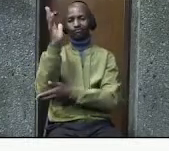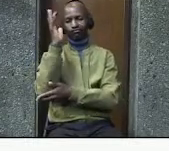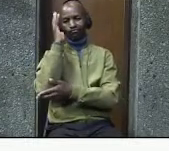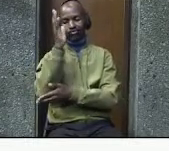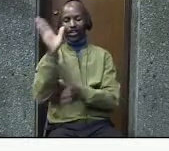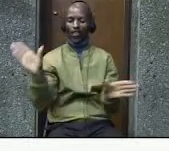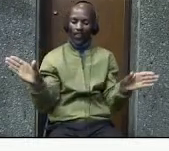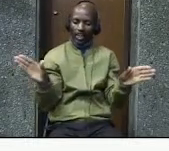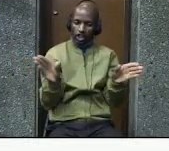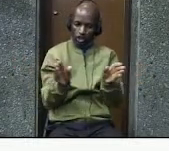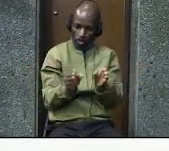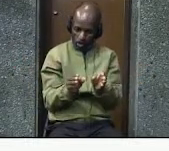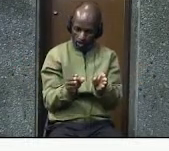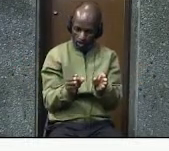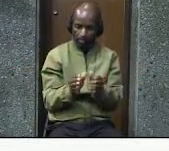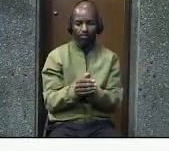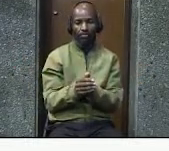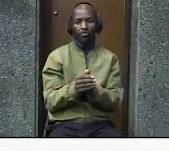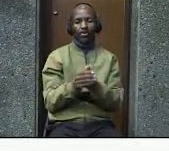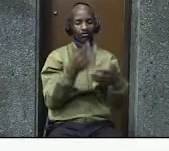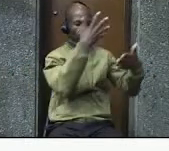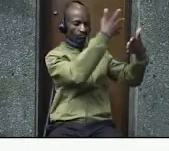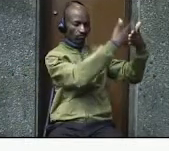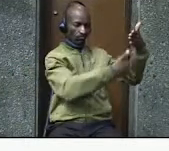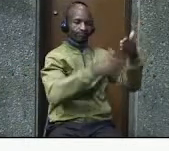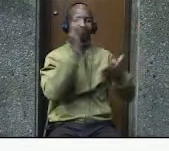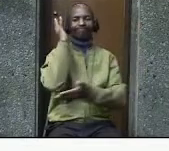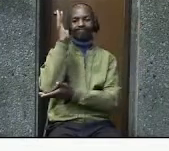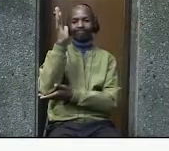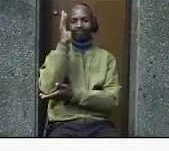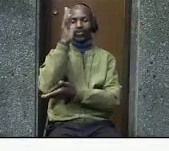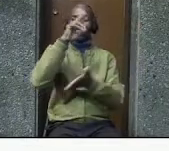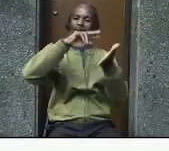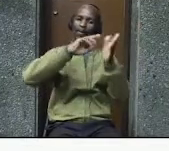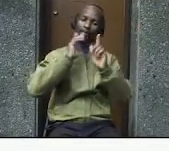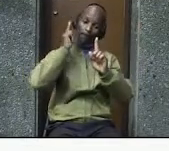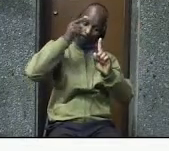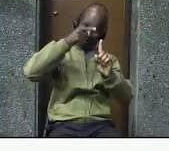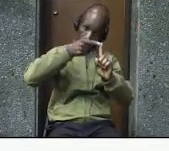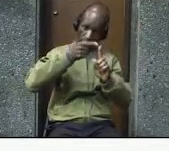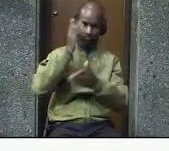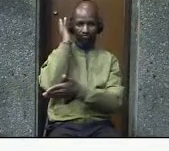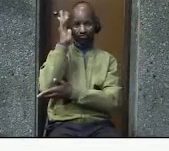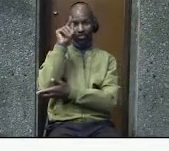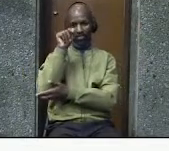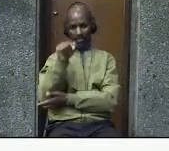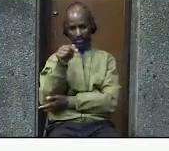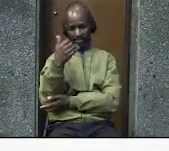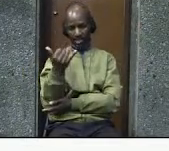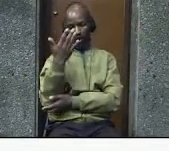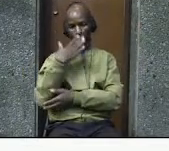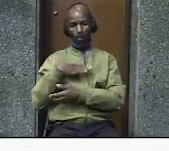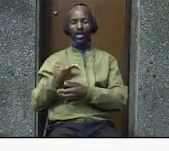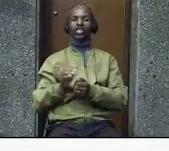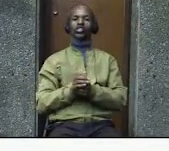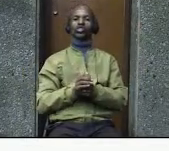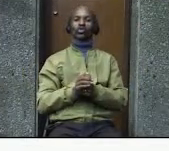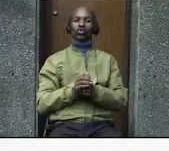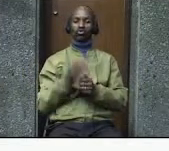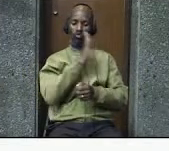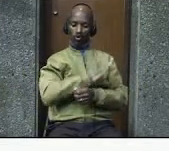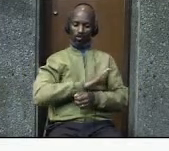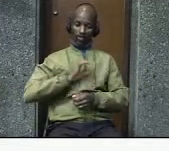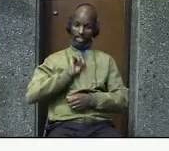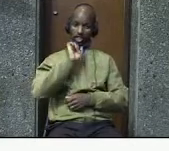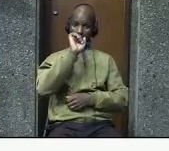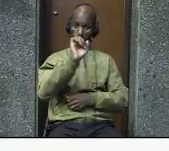very short slide presentation. And the purpose of this presentation is really to take you into confidence